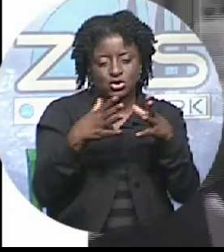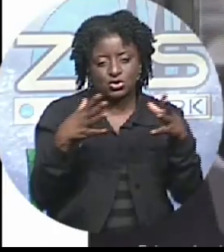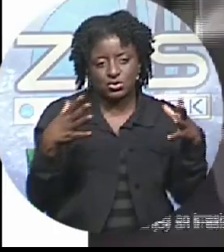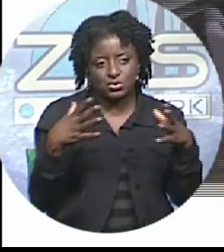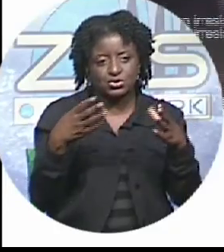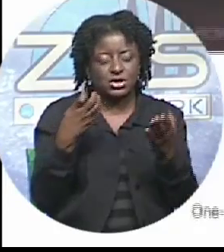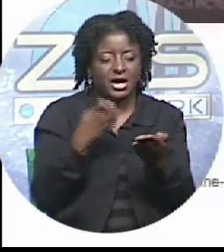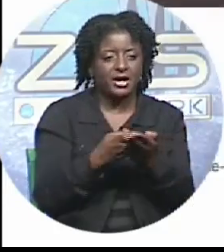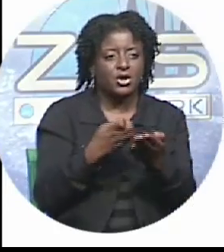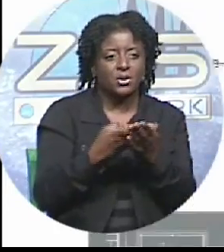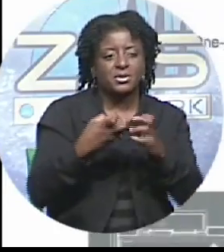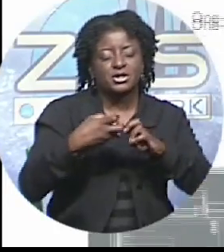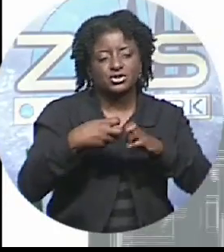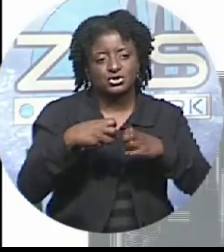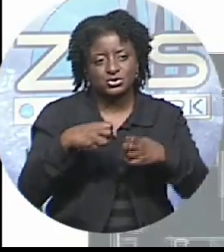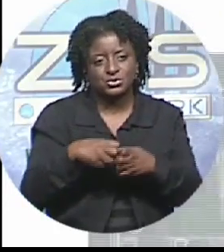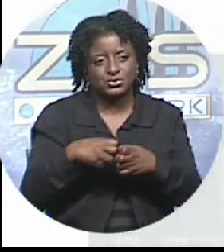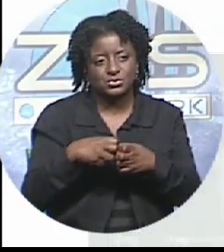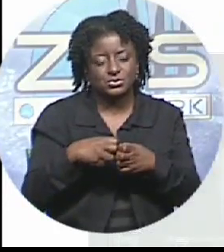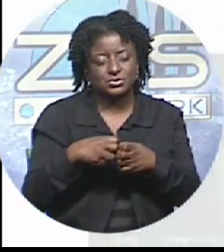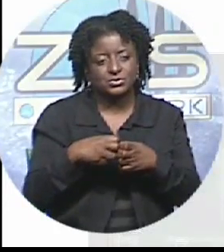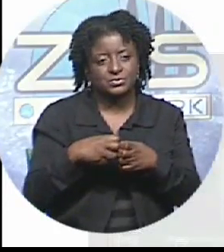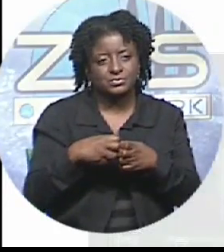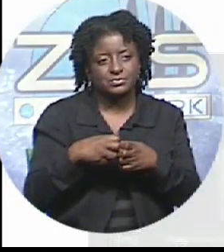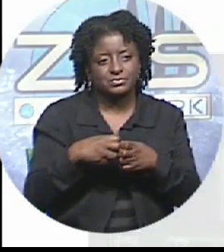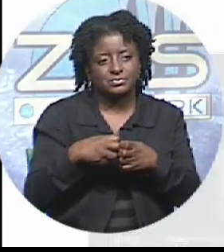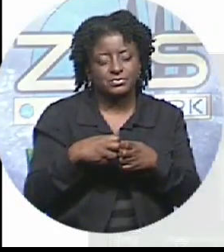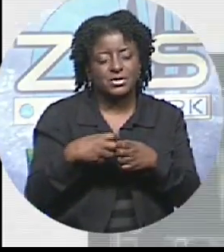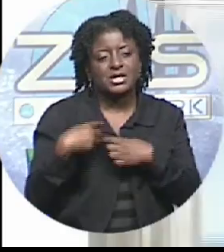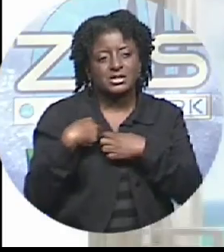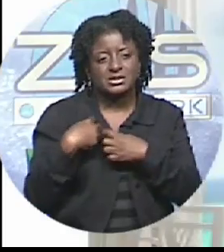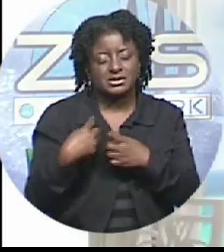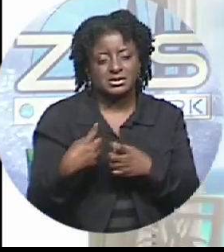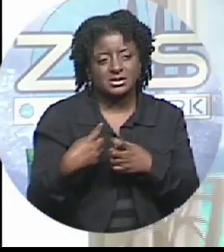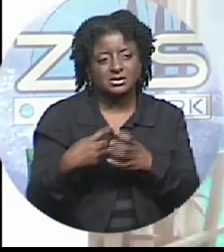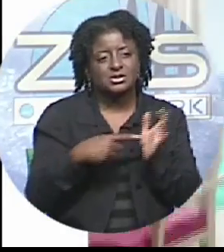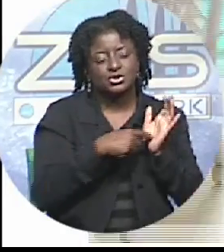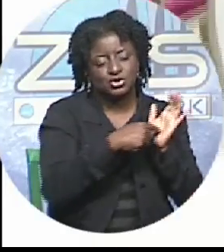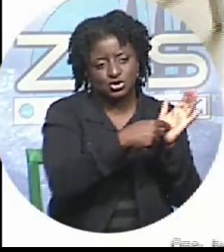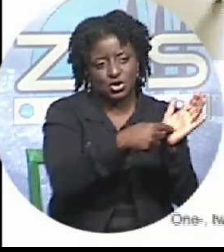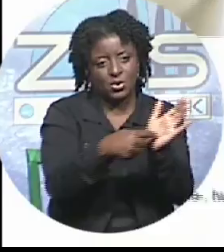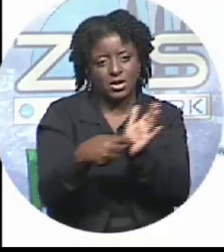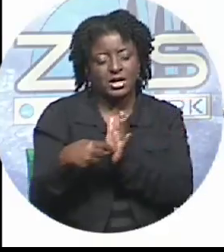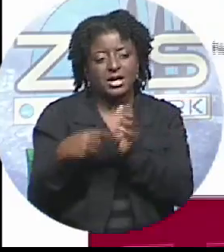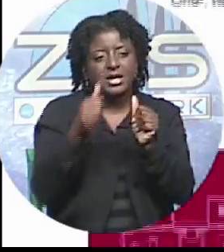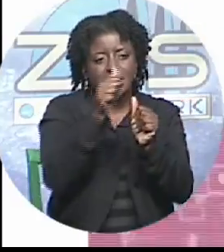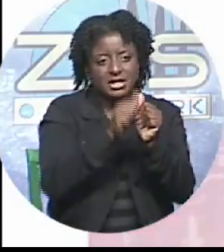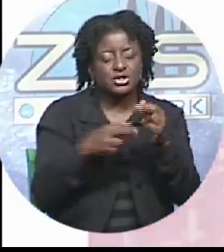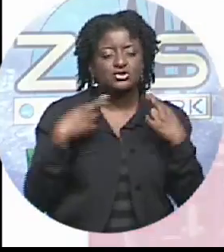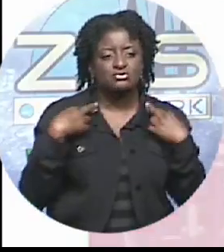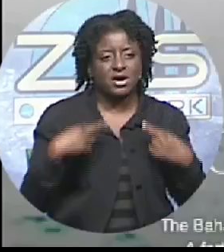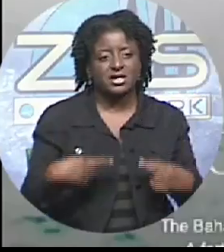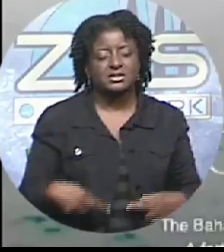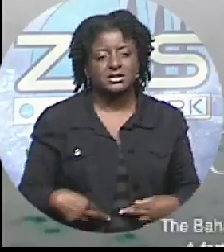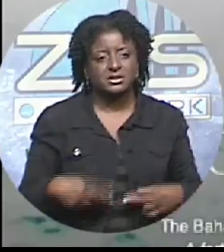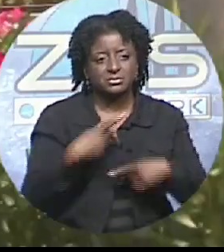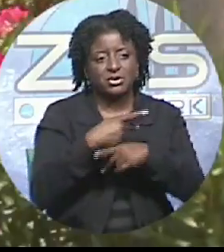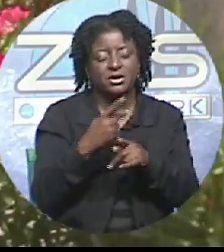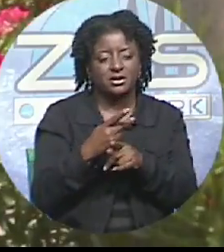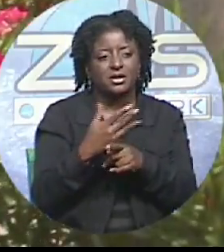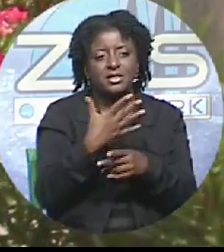issue? Since the launch of each residence product, quite a lot of interest has been garnered, with prospective buyers already putting